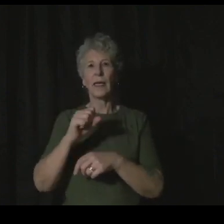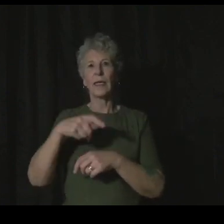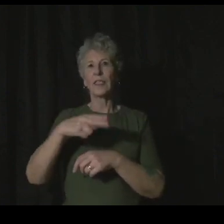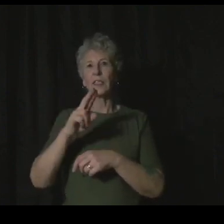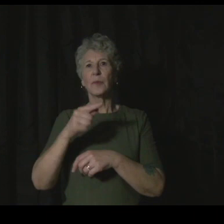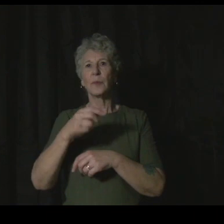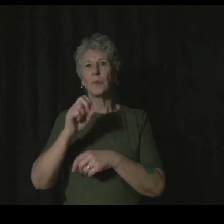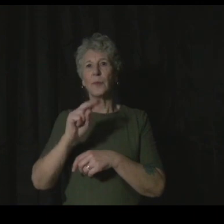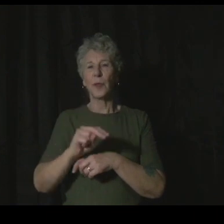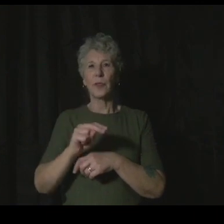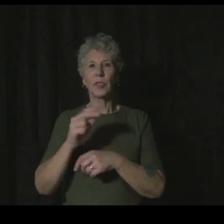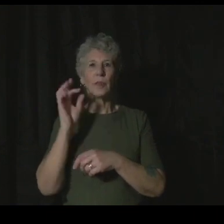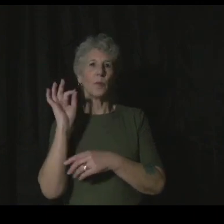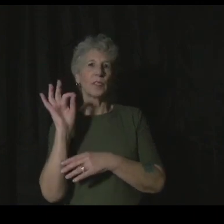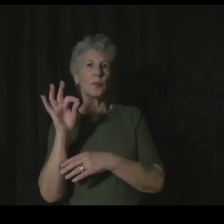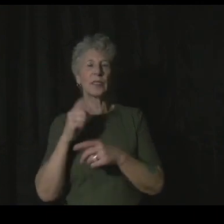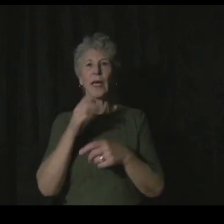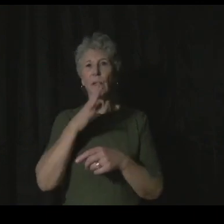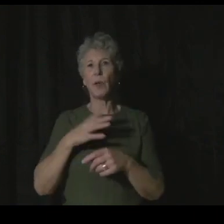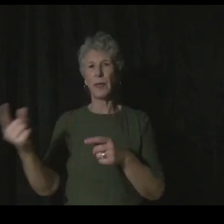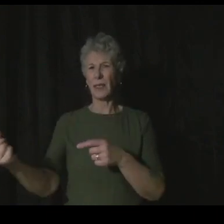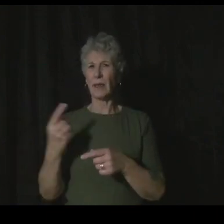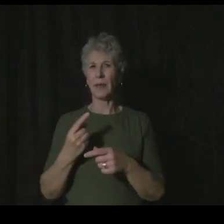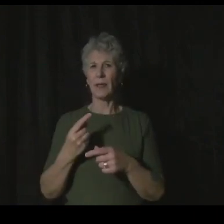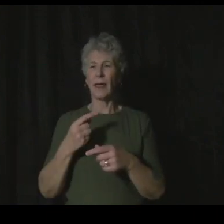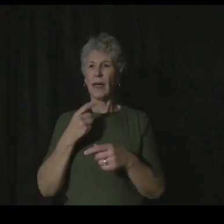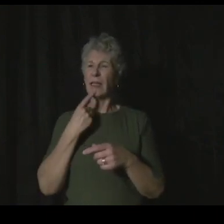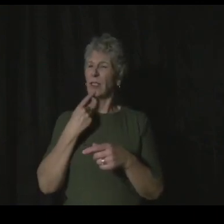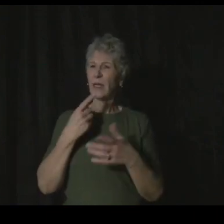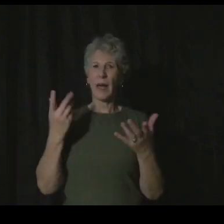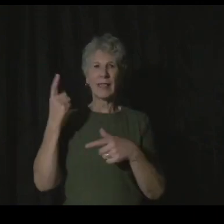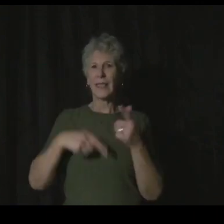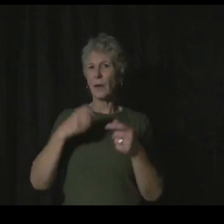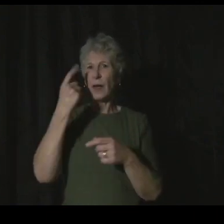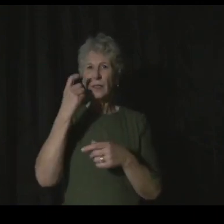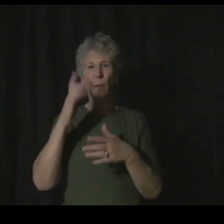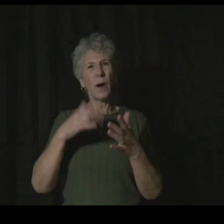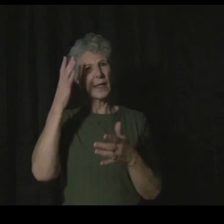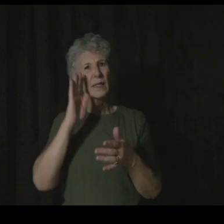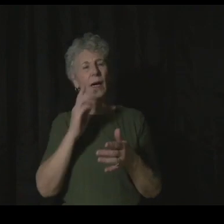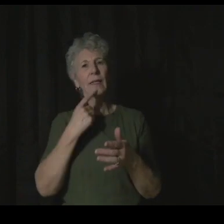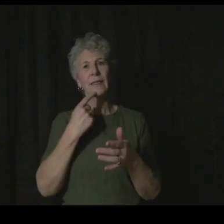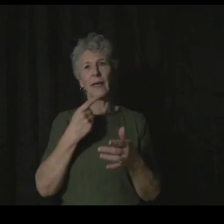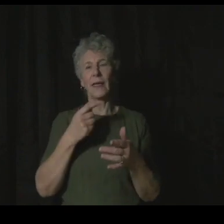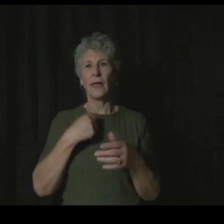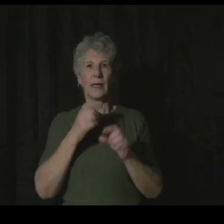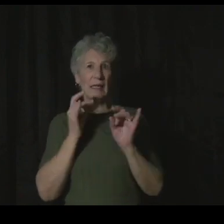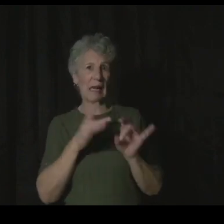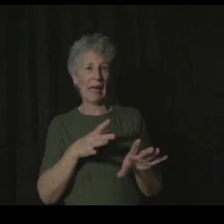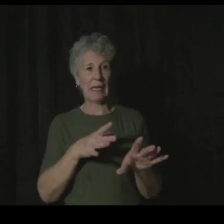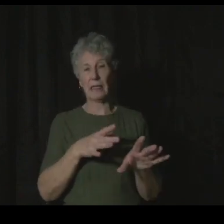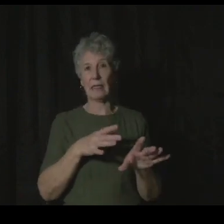said, "I can't understand why God should say that he hated Esau." And Spurgeon said, "Well, that's not my difficulty.